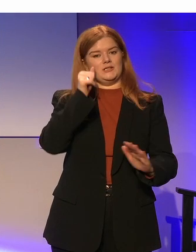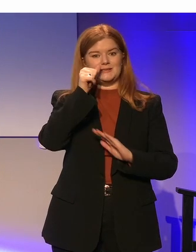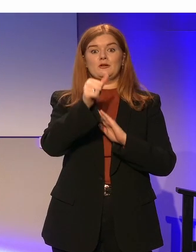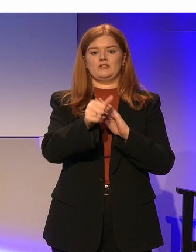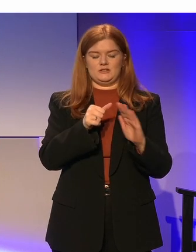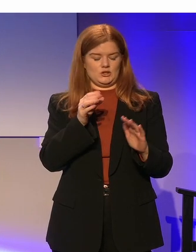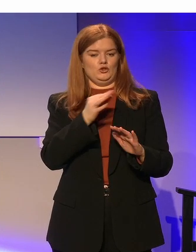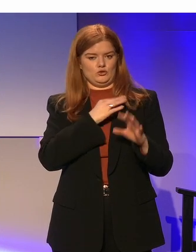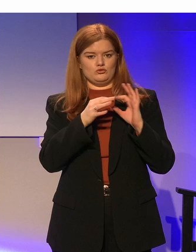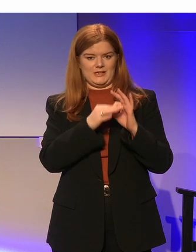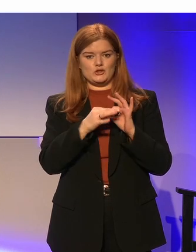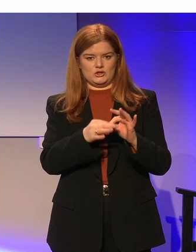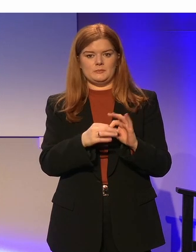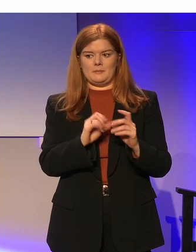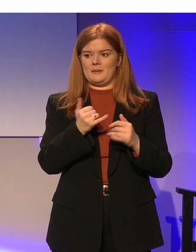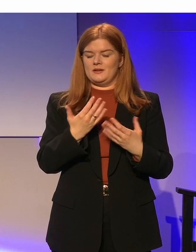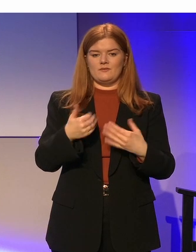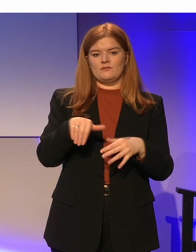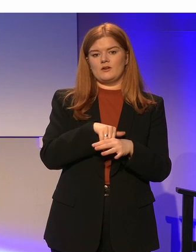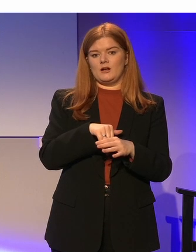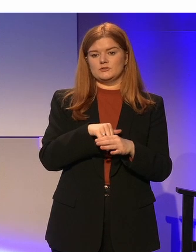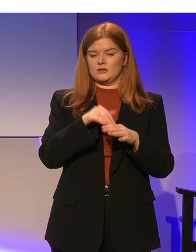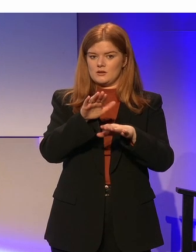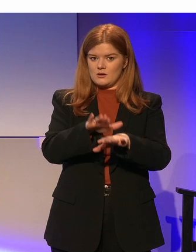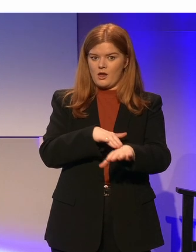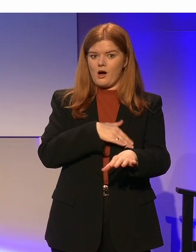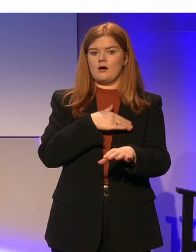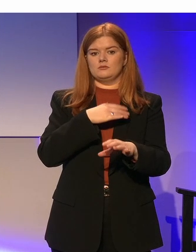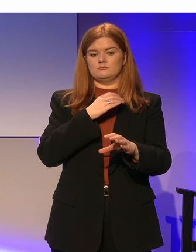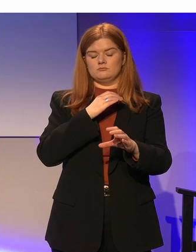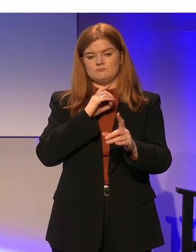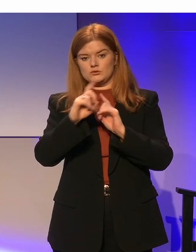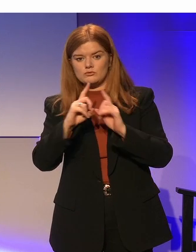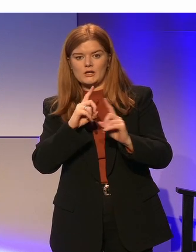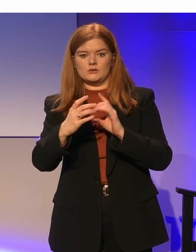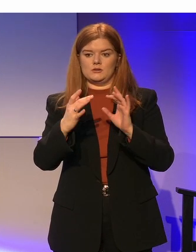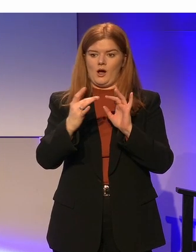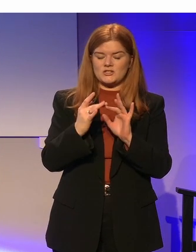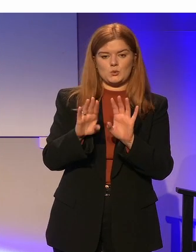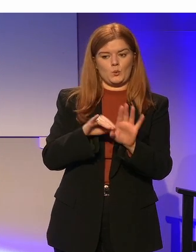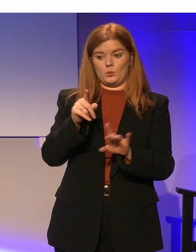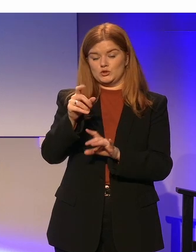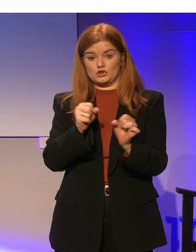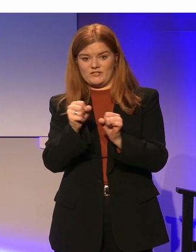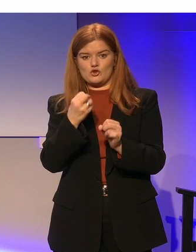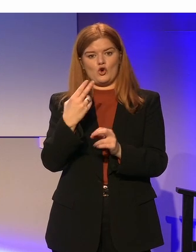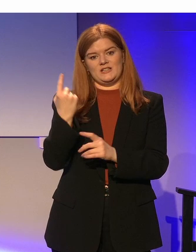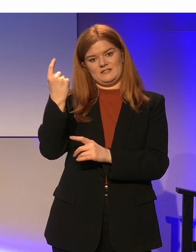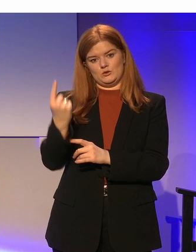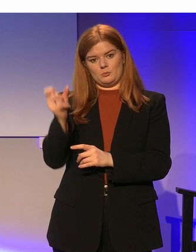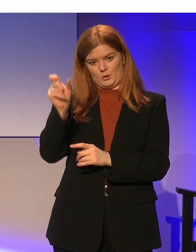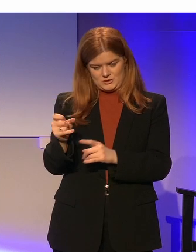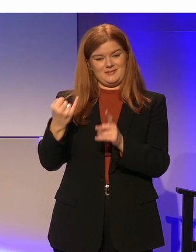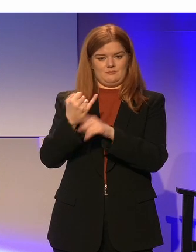experienced relationships that involved prolonged contact with a service or an individual